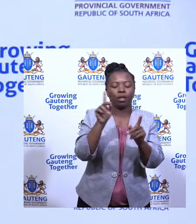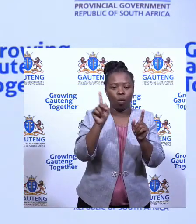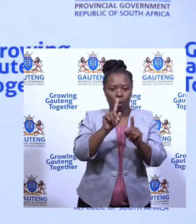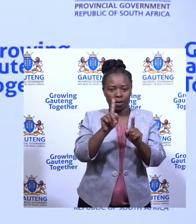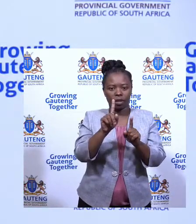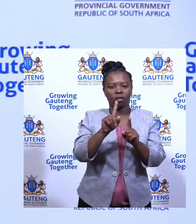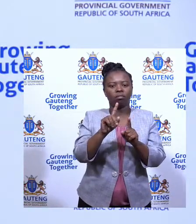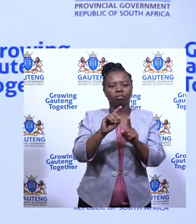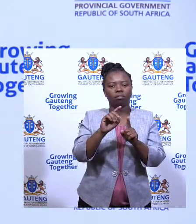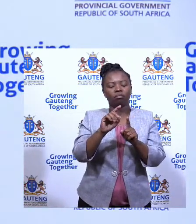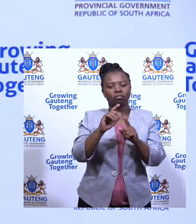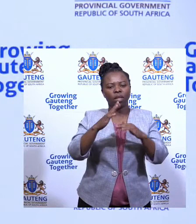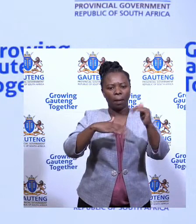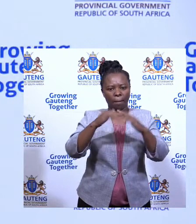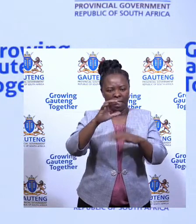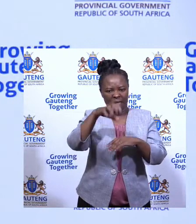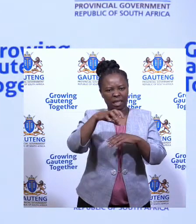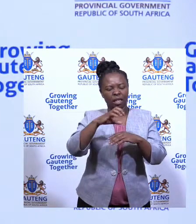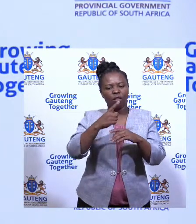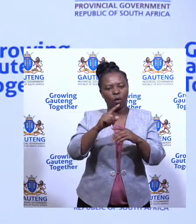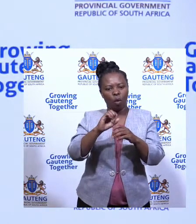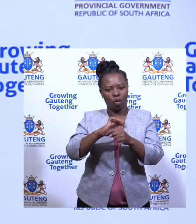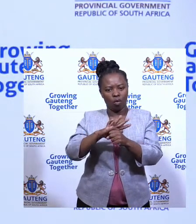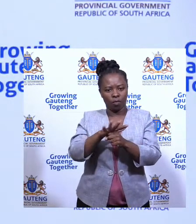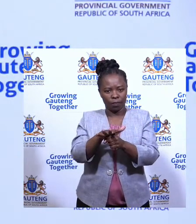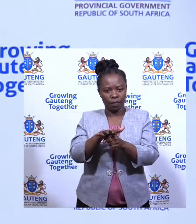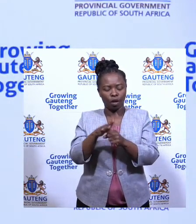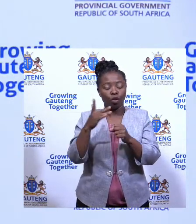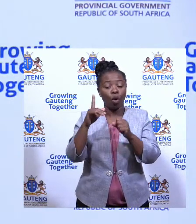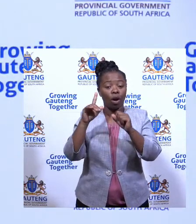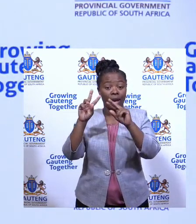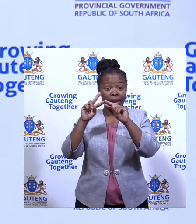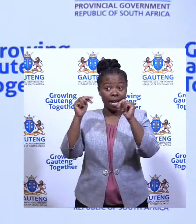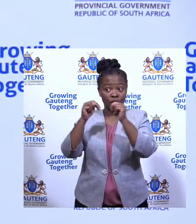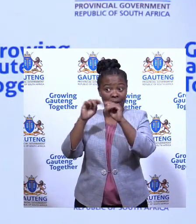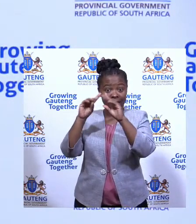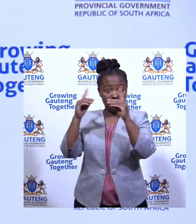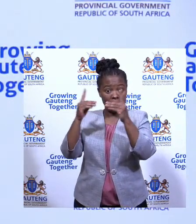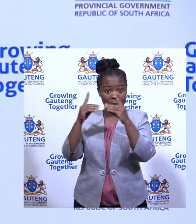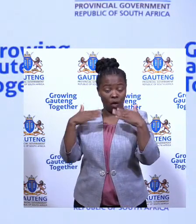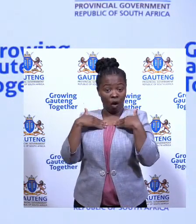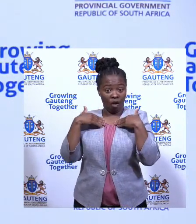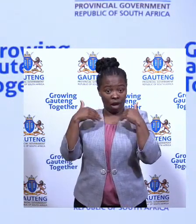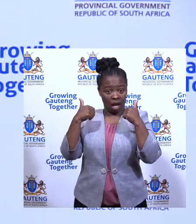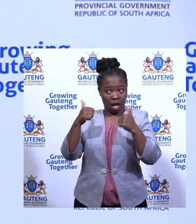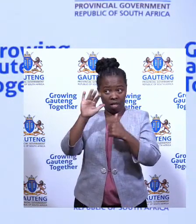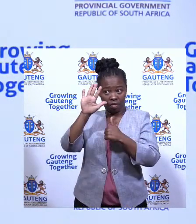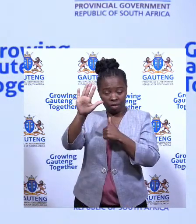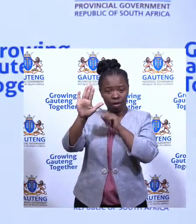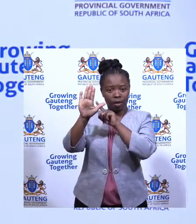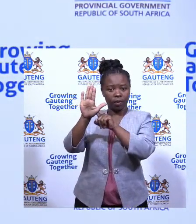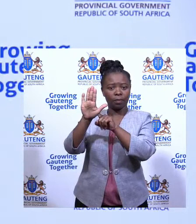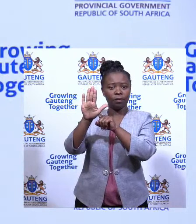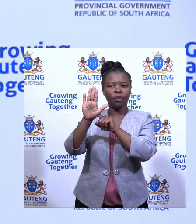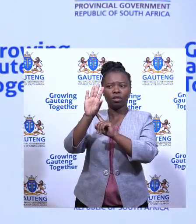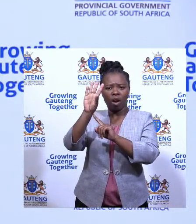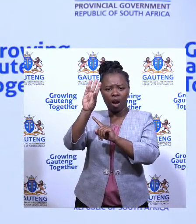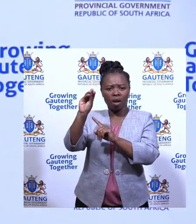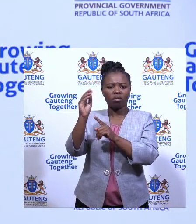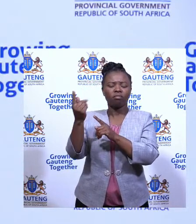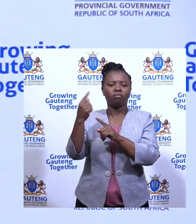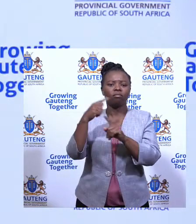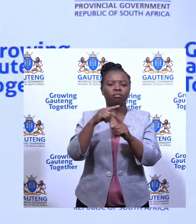on COVID-19. Now, from the National Department of Health, we've appointed a Rapid Intervention